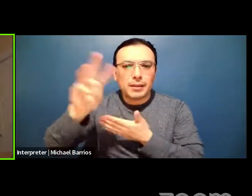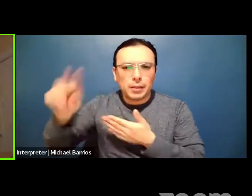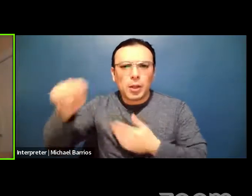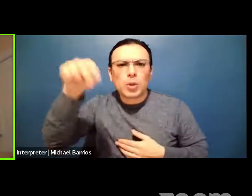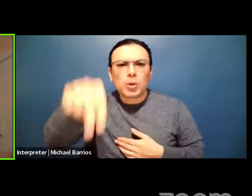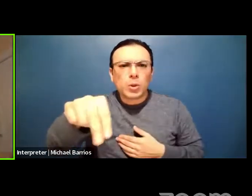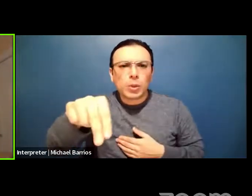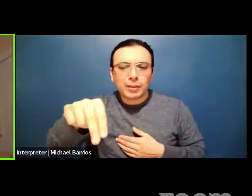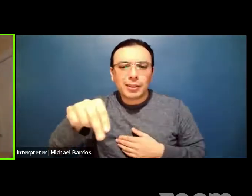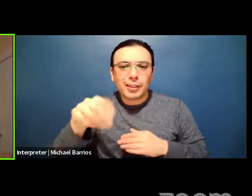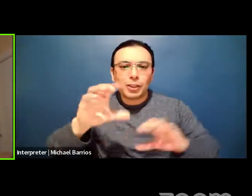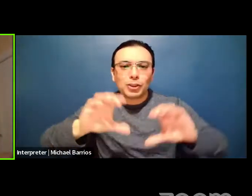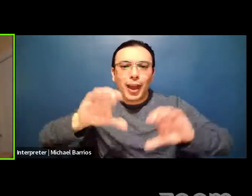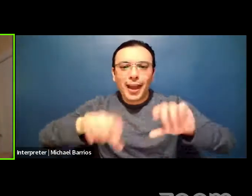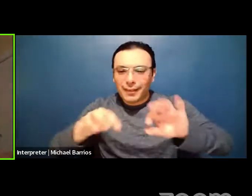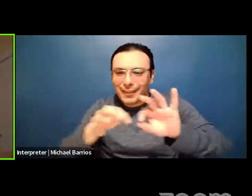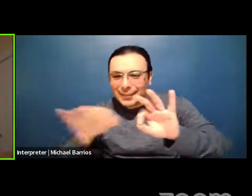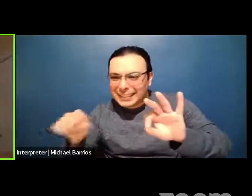any moment now.